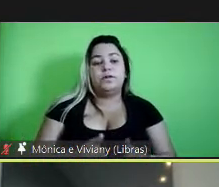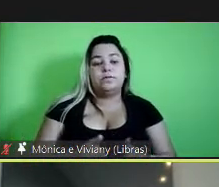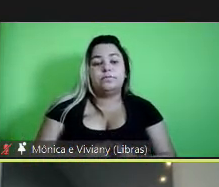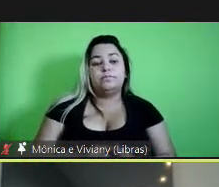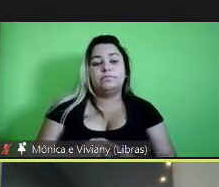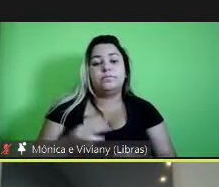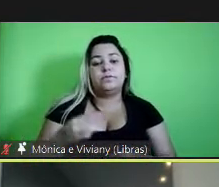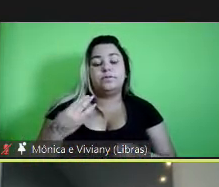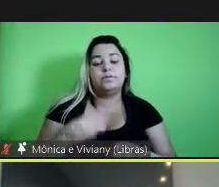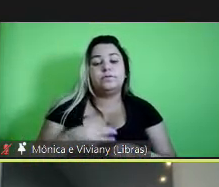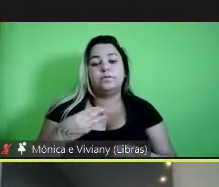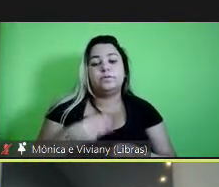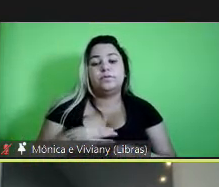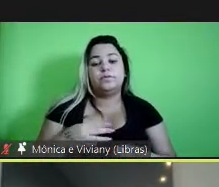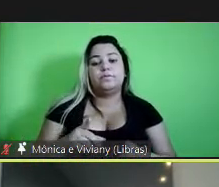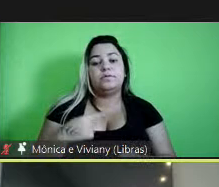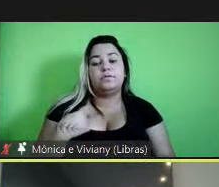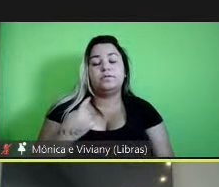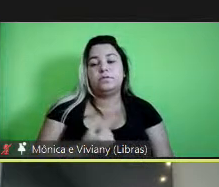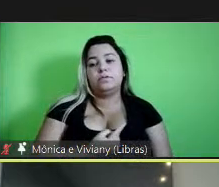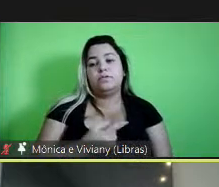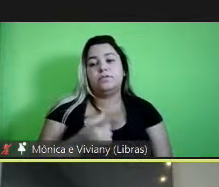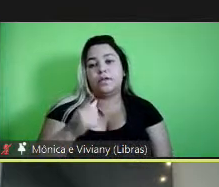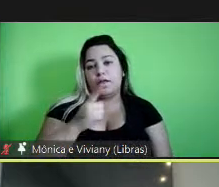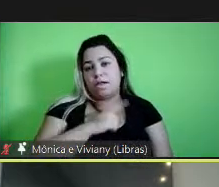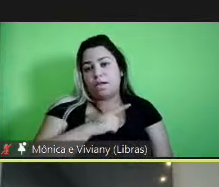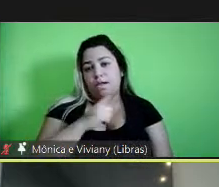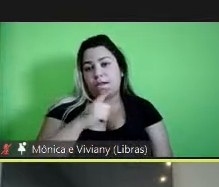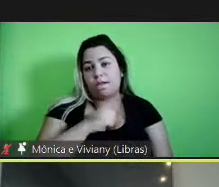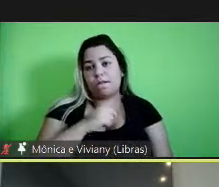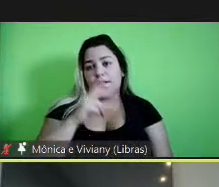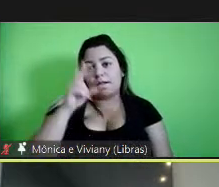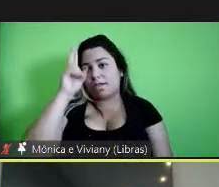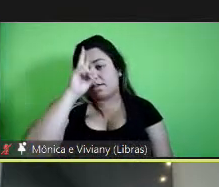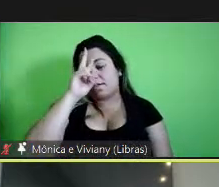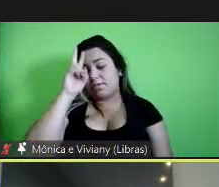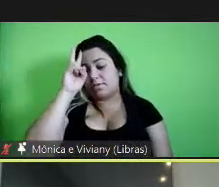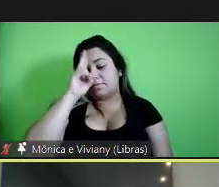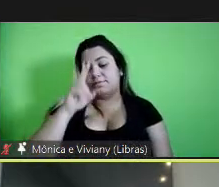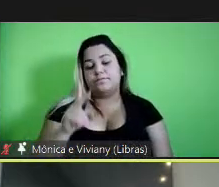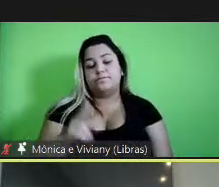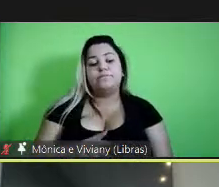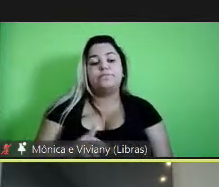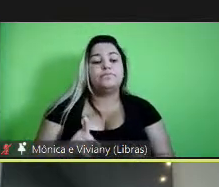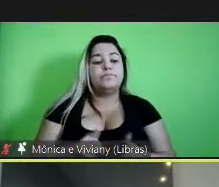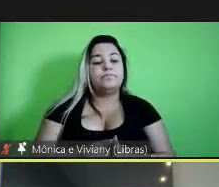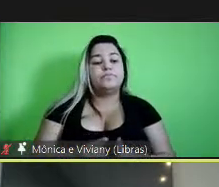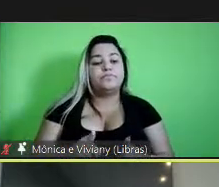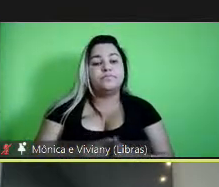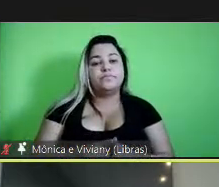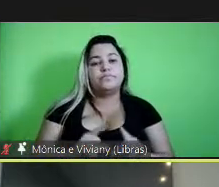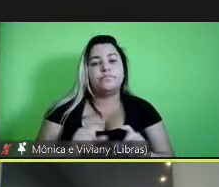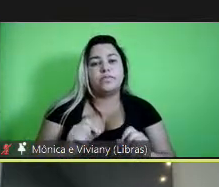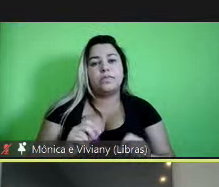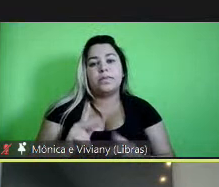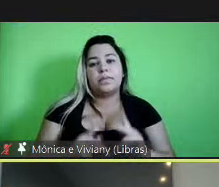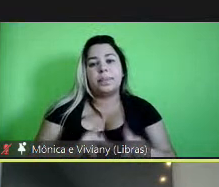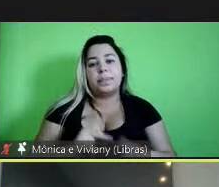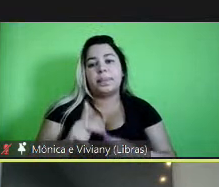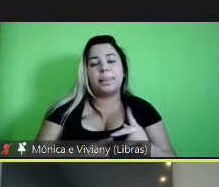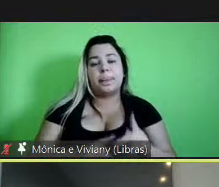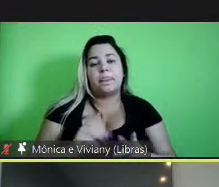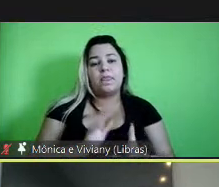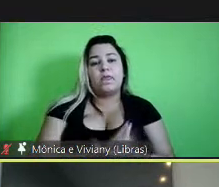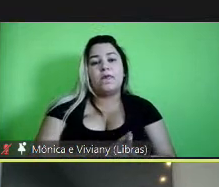asleep, let's say, in the municipalities. So we have all this evaluation, historic evaluation in the nutritional state from